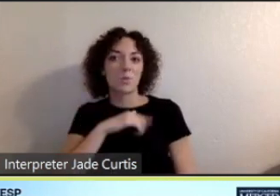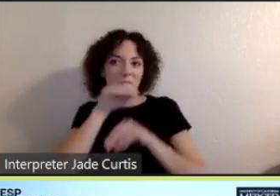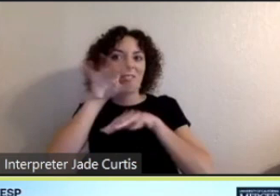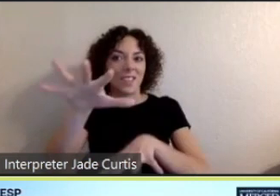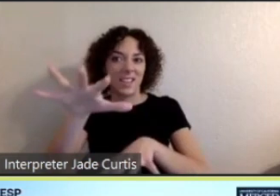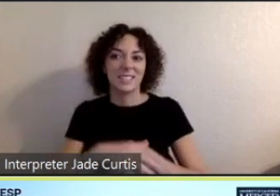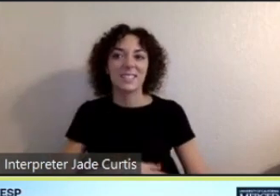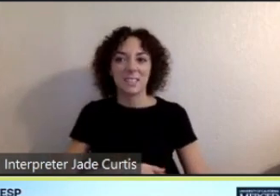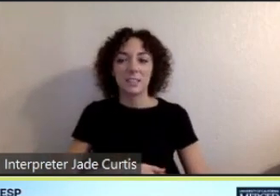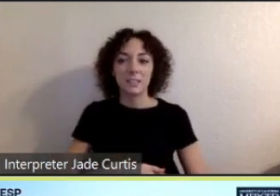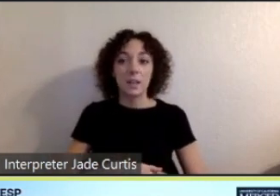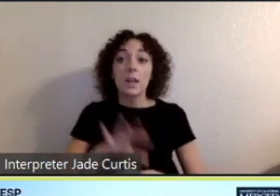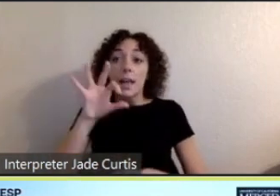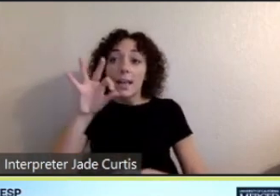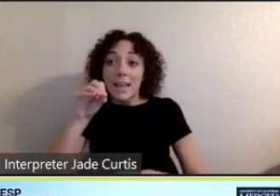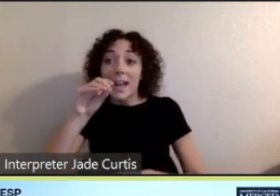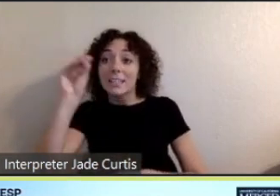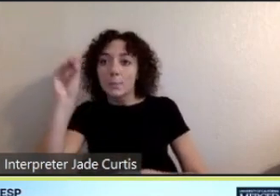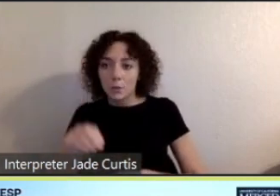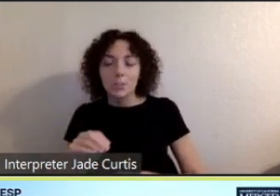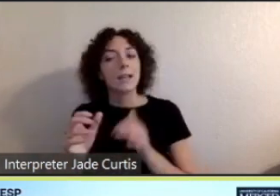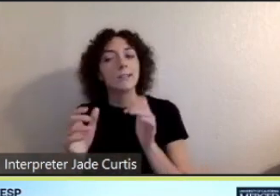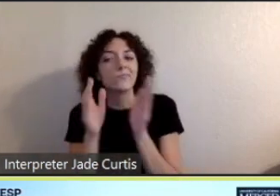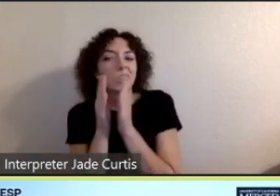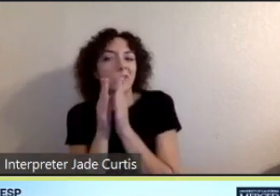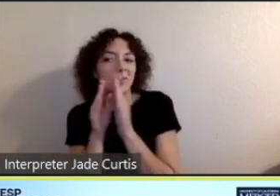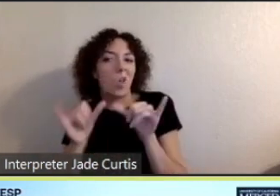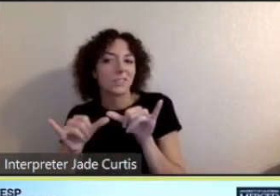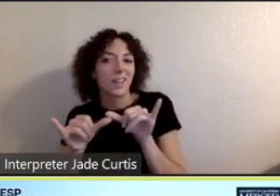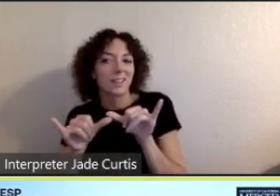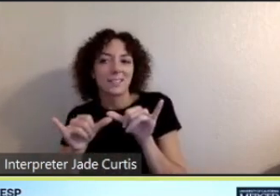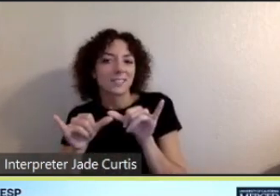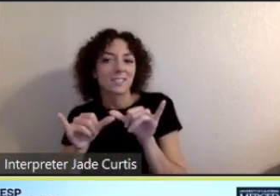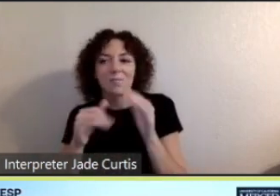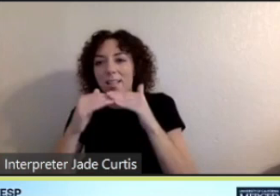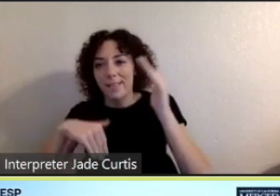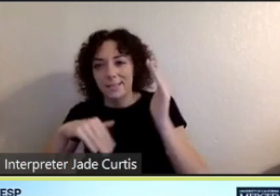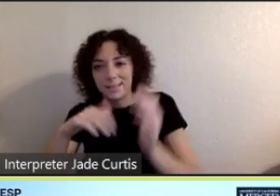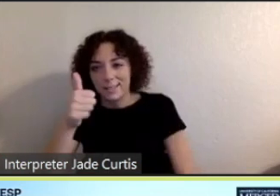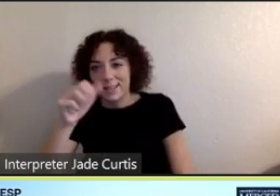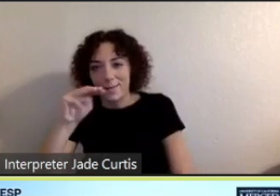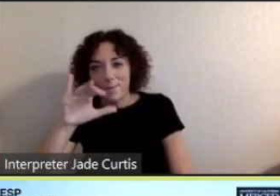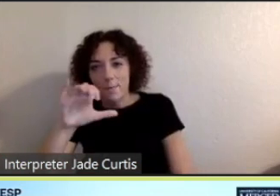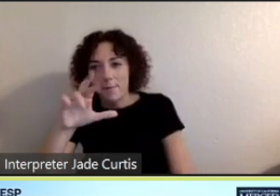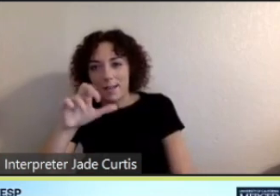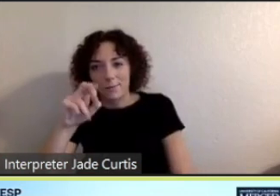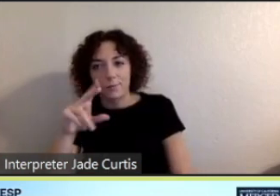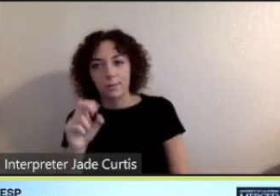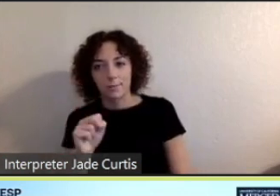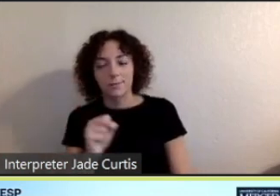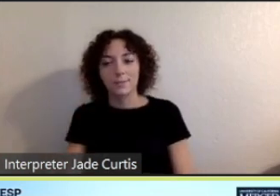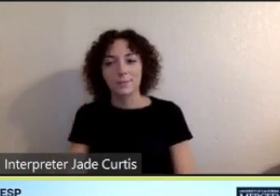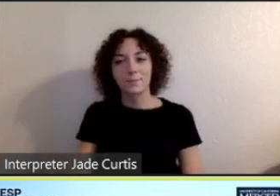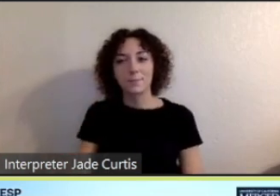99% of them are in those smaller sizes, mostly less than 10 microns. Next.